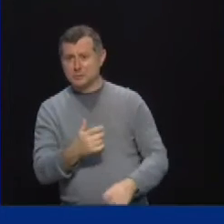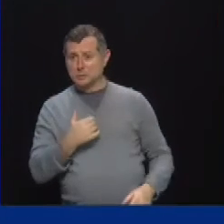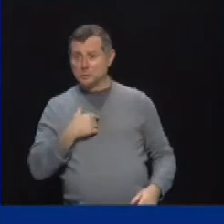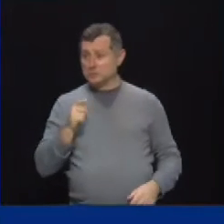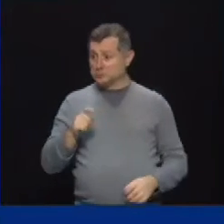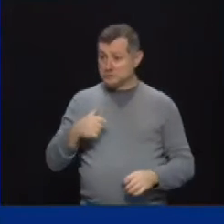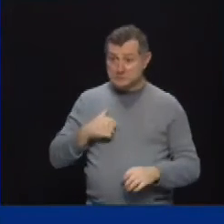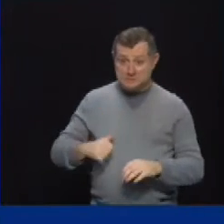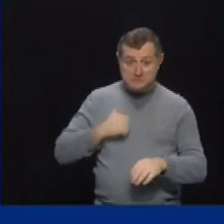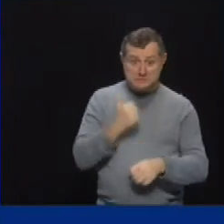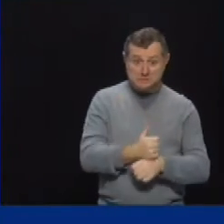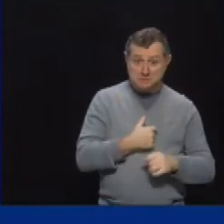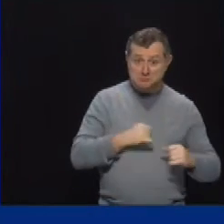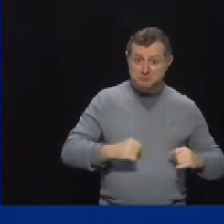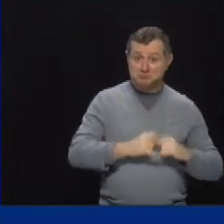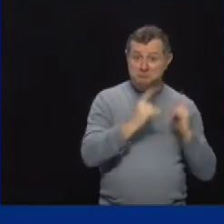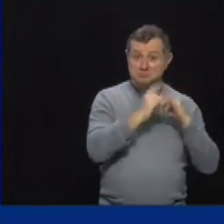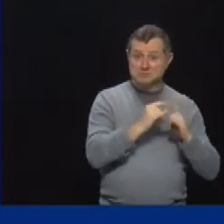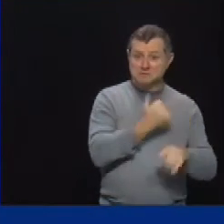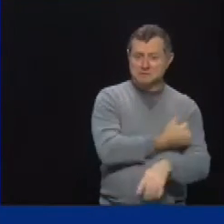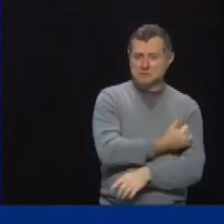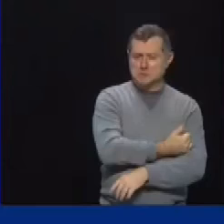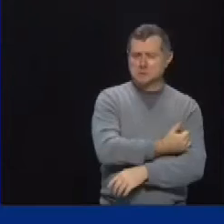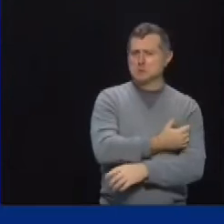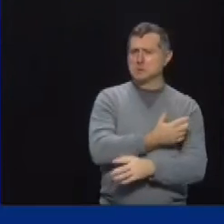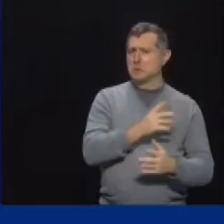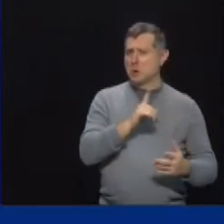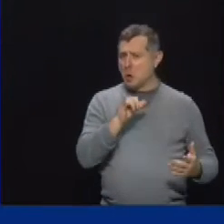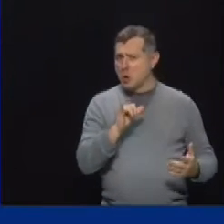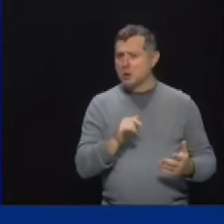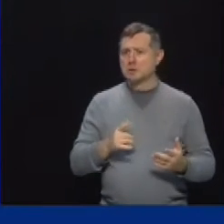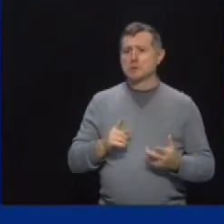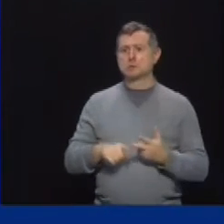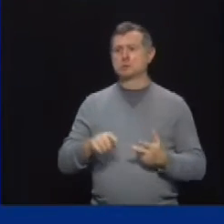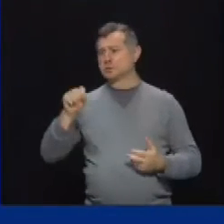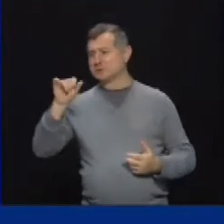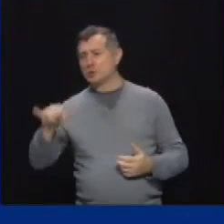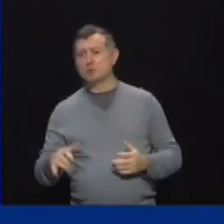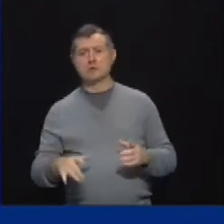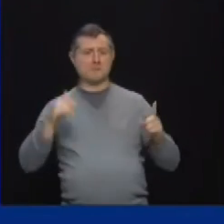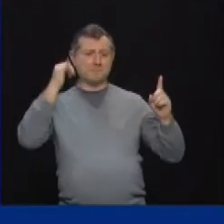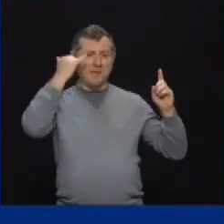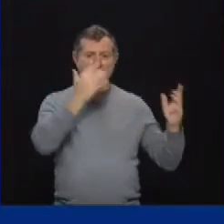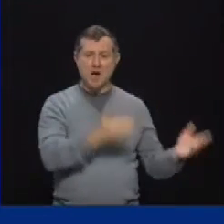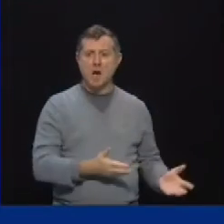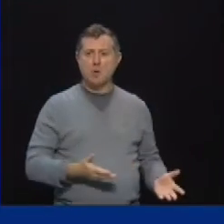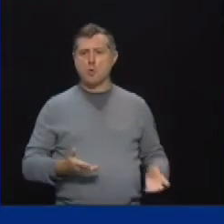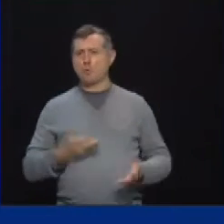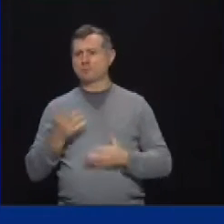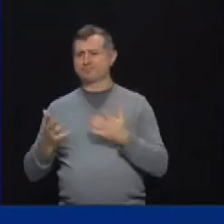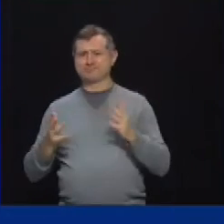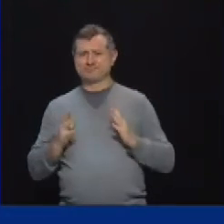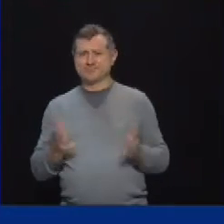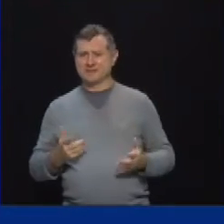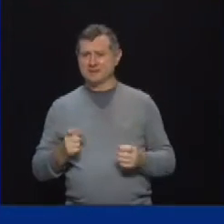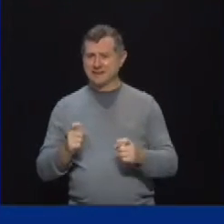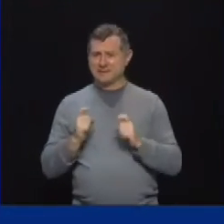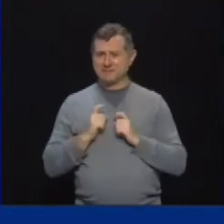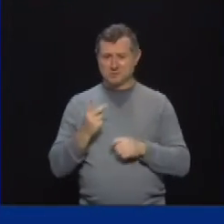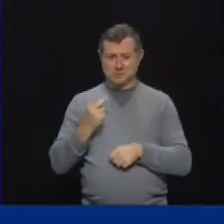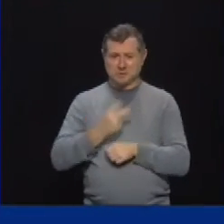and back on Long Island or in Syracuse or in Buffalo. I can do it in a couple of days.